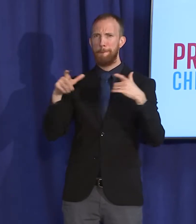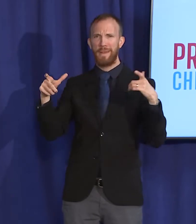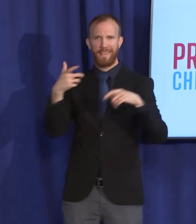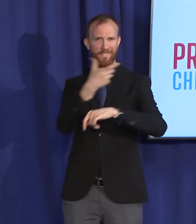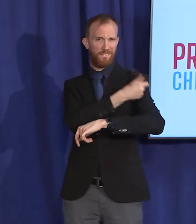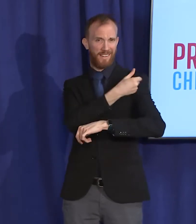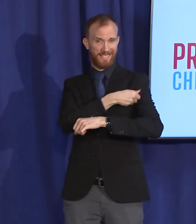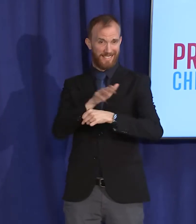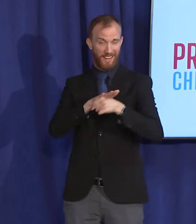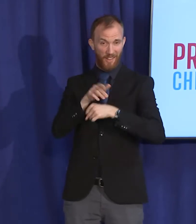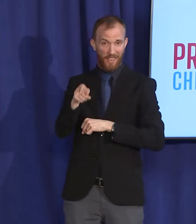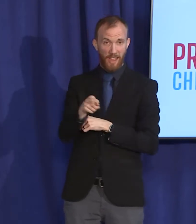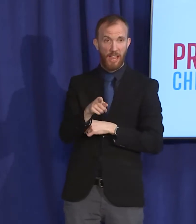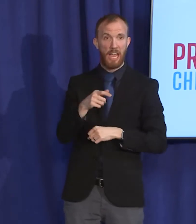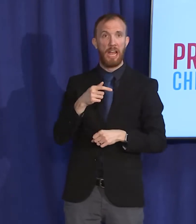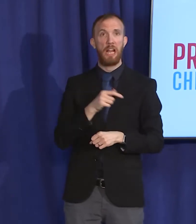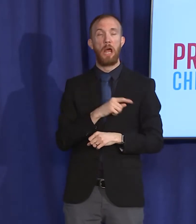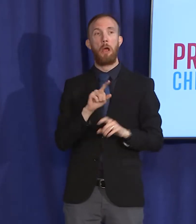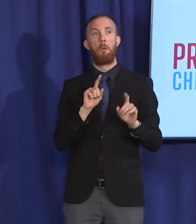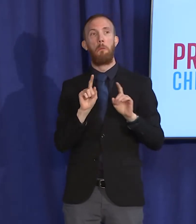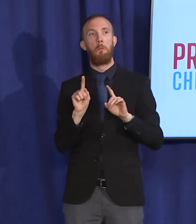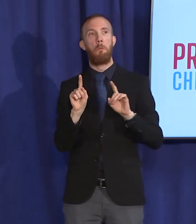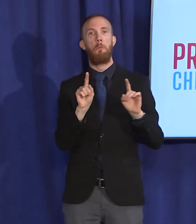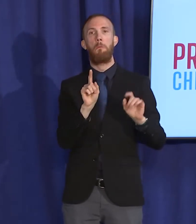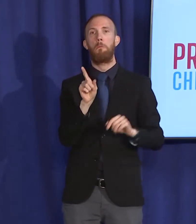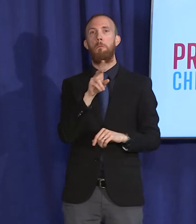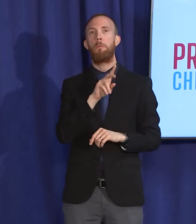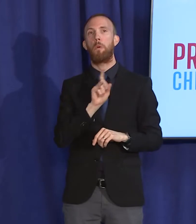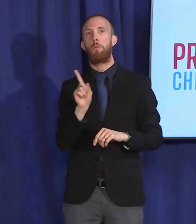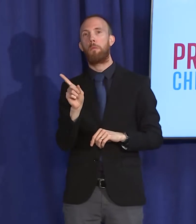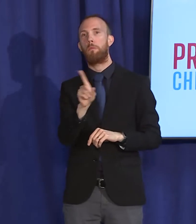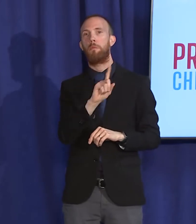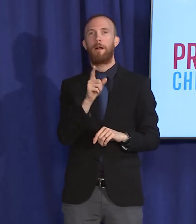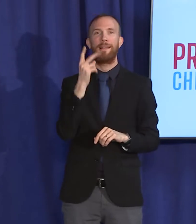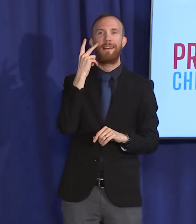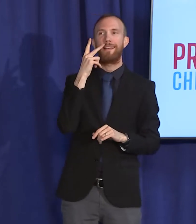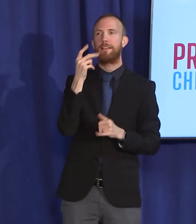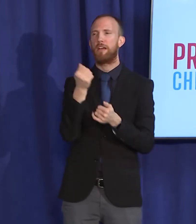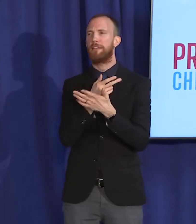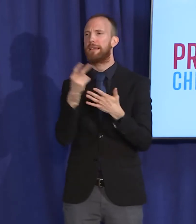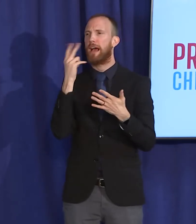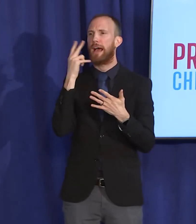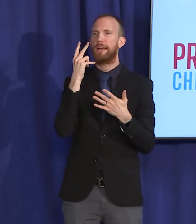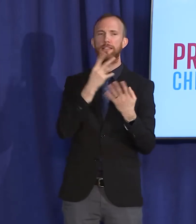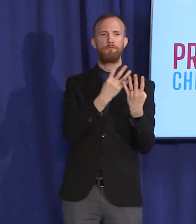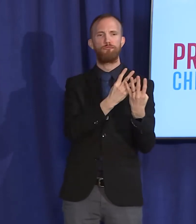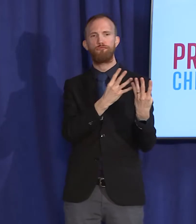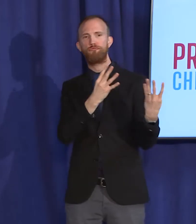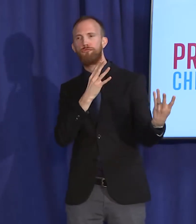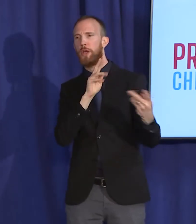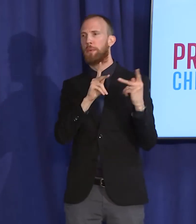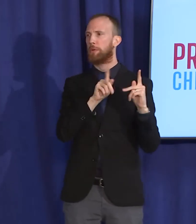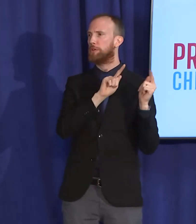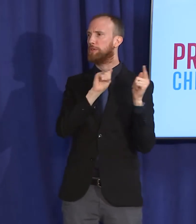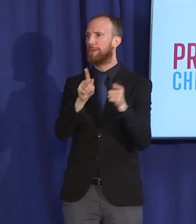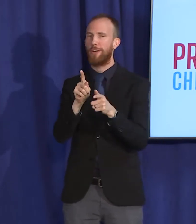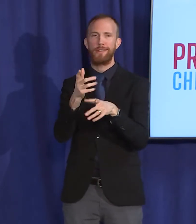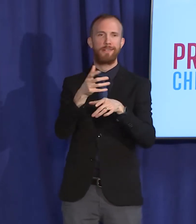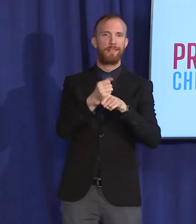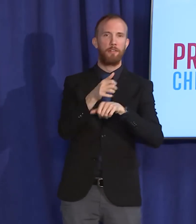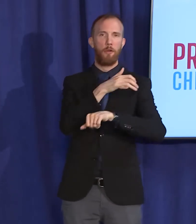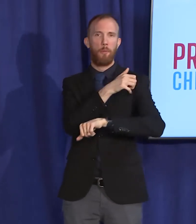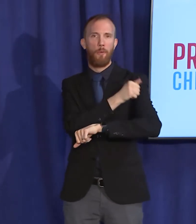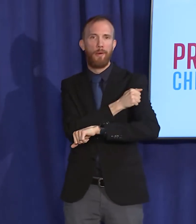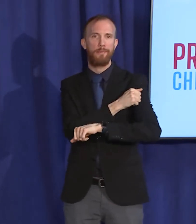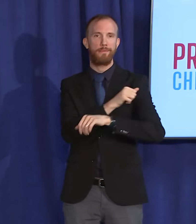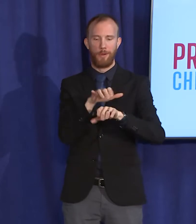a complete tour as folks that were moving in to get their appointments. And I have to say it was an